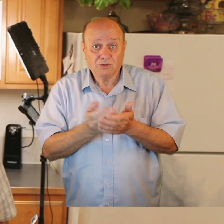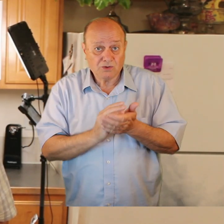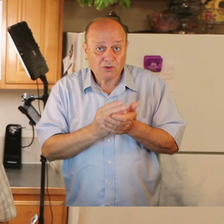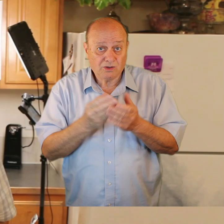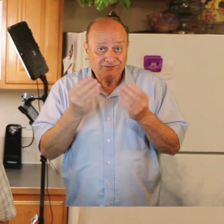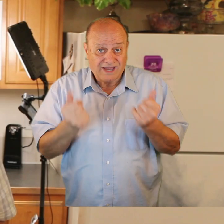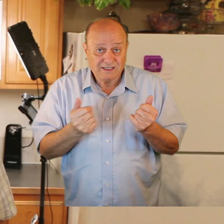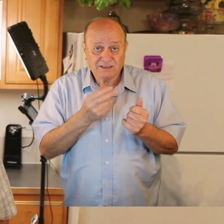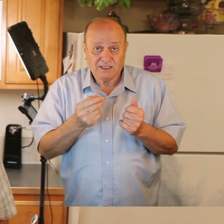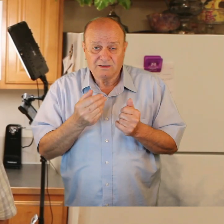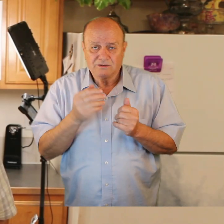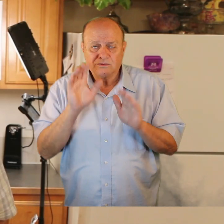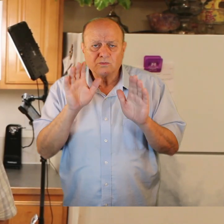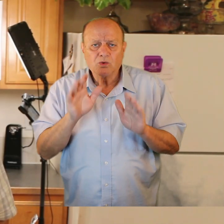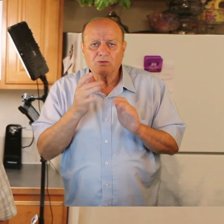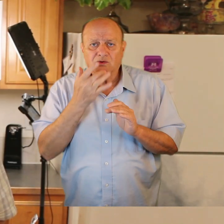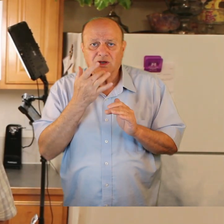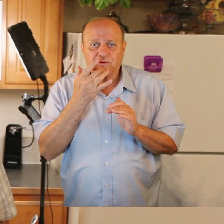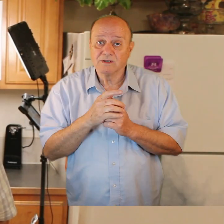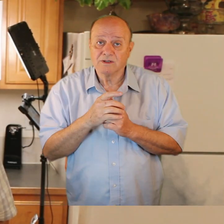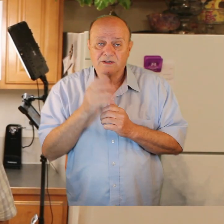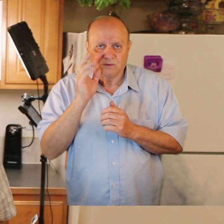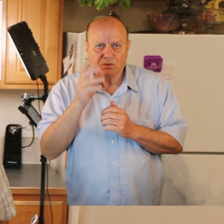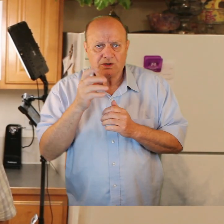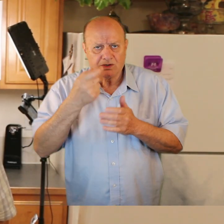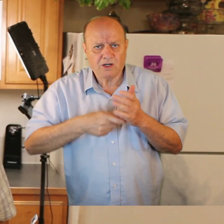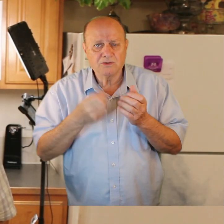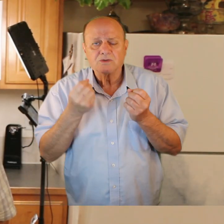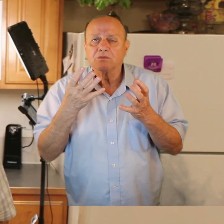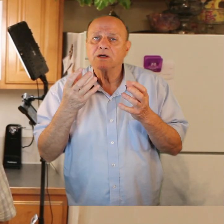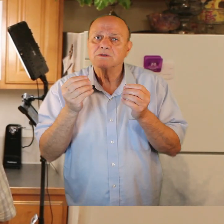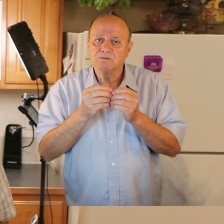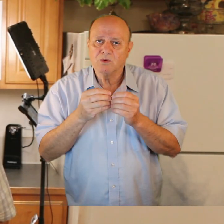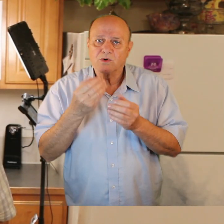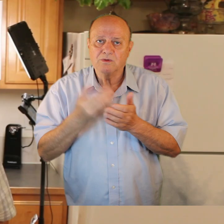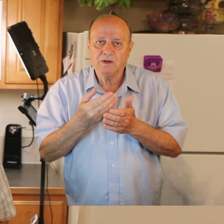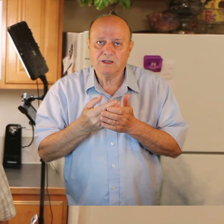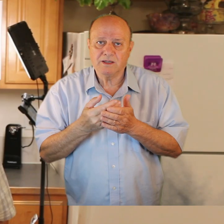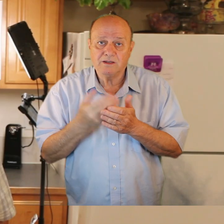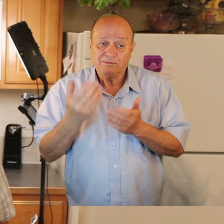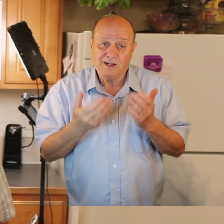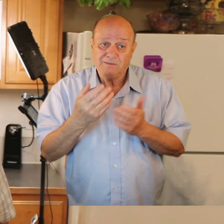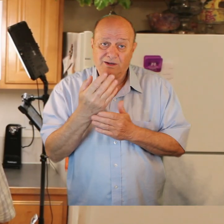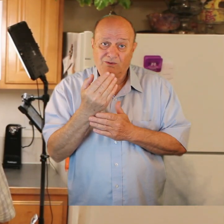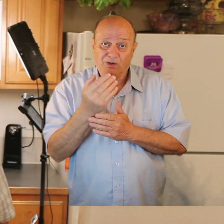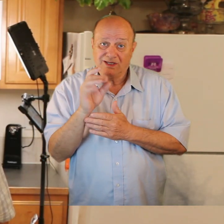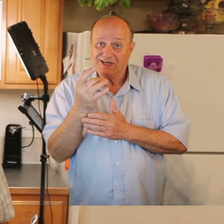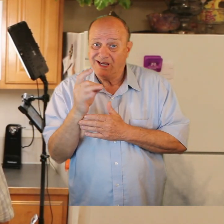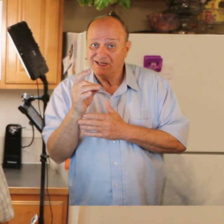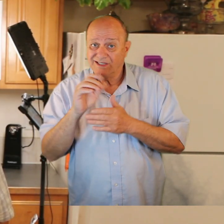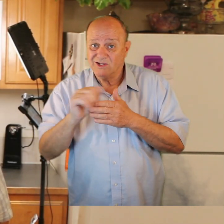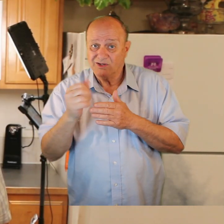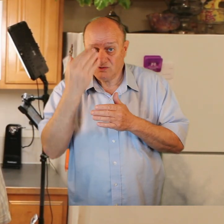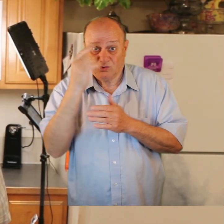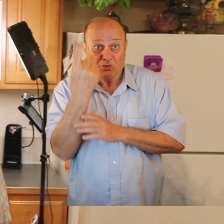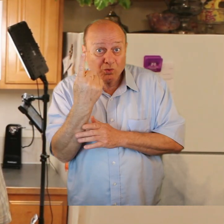this flavor. This would cost you much more money, perhaps $14 to $18 even for one person's meal in